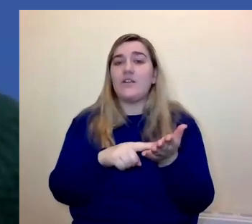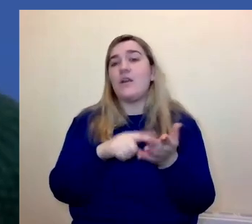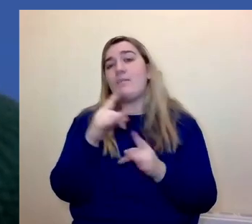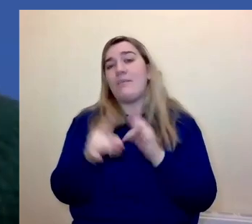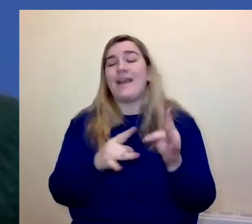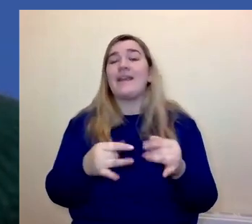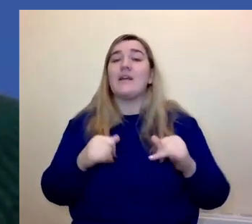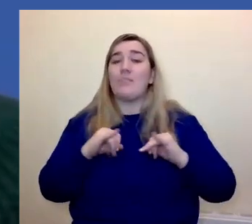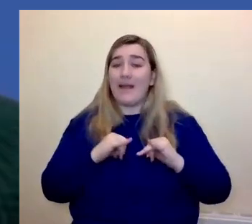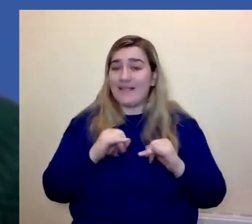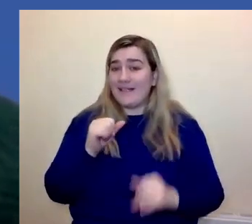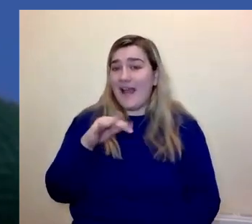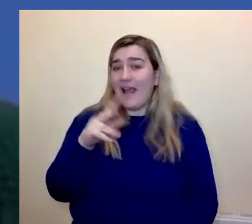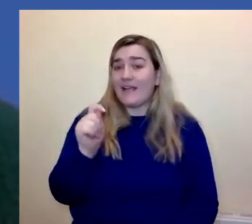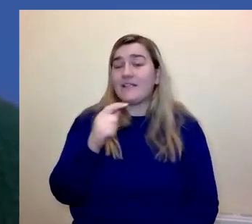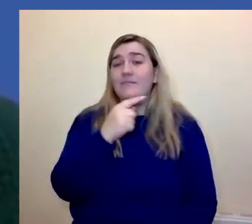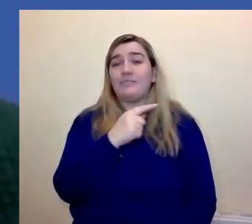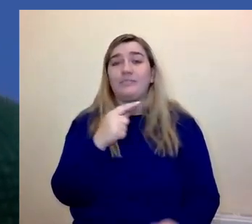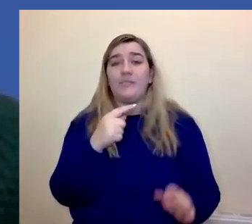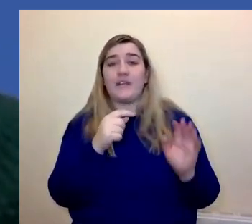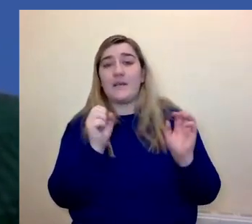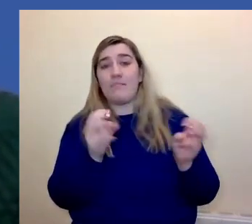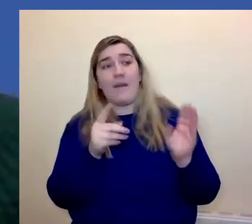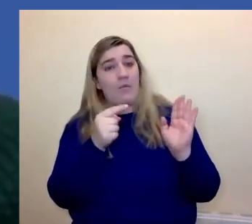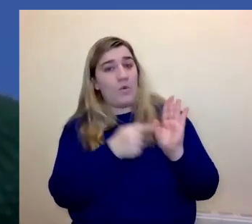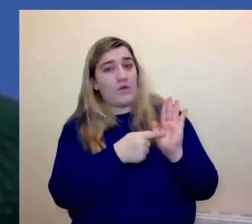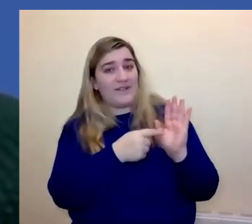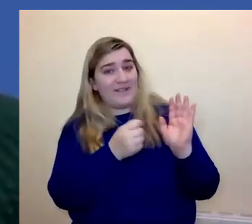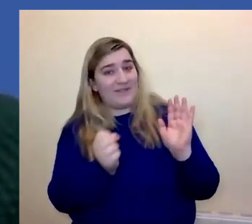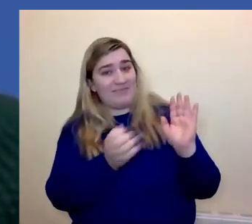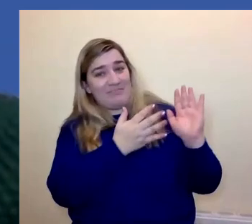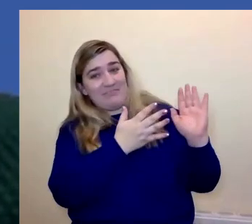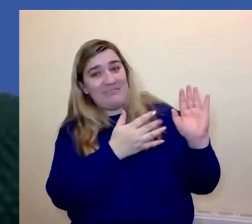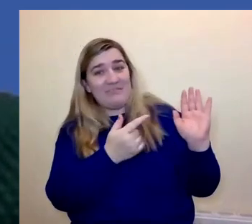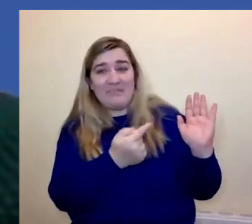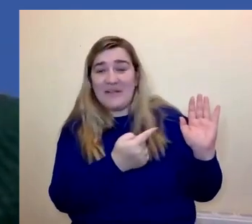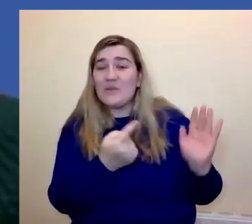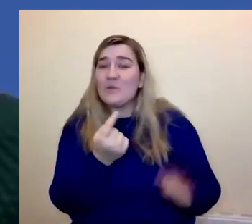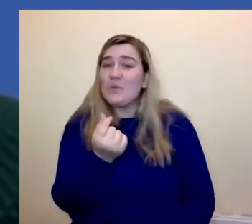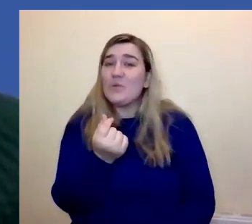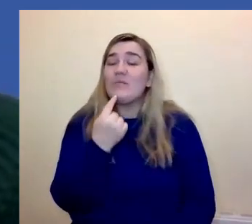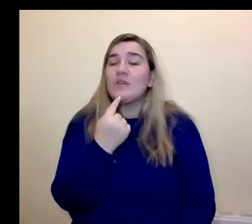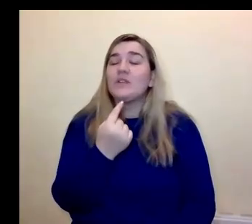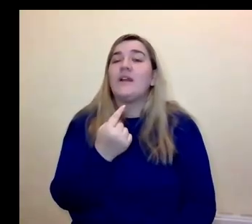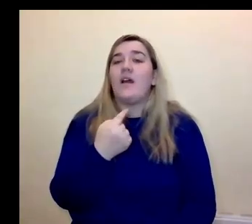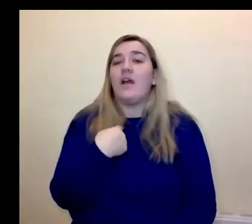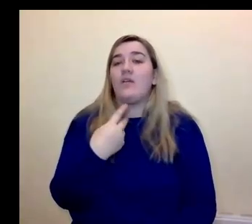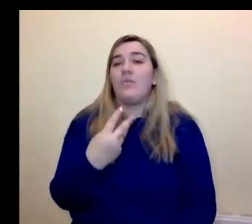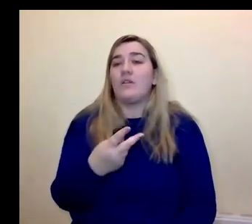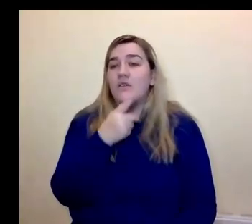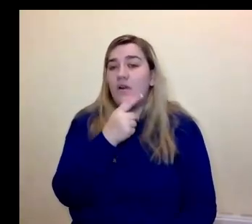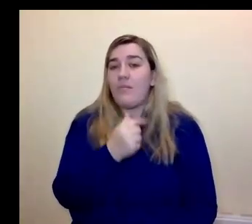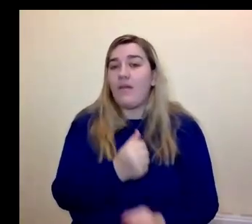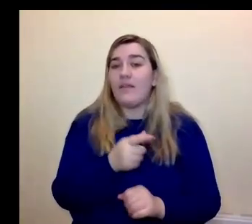Act. The slides will appear here in a moment, and I want to go through